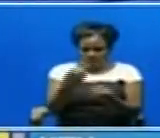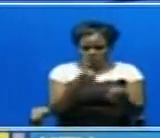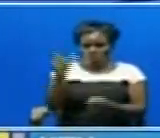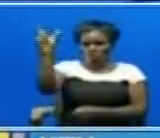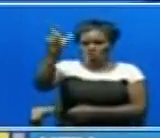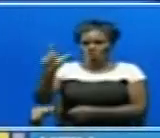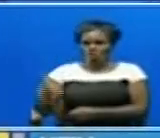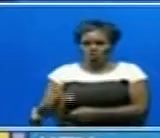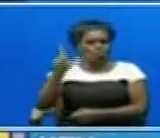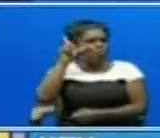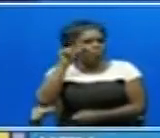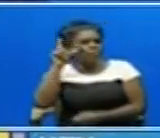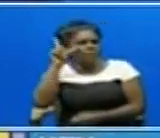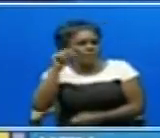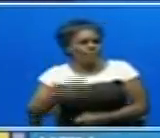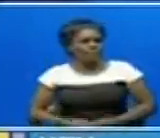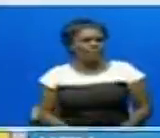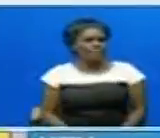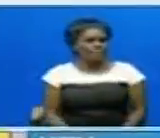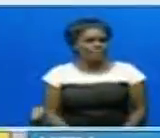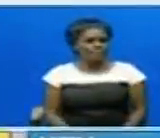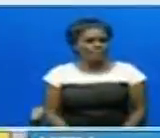coastal town of Mombasa.